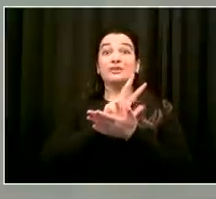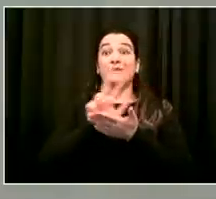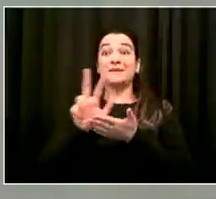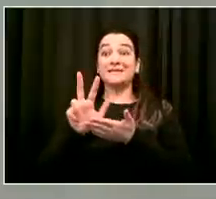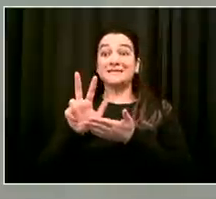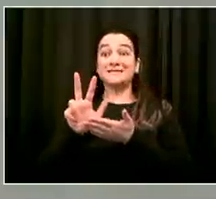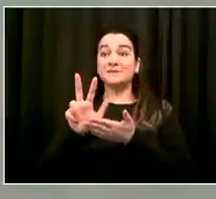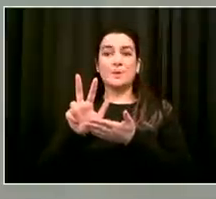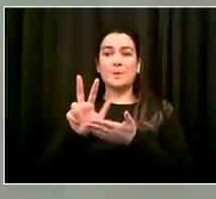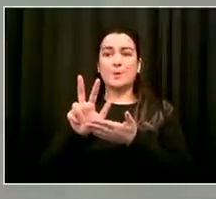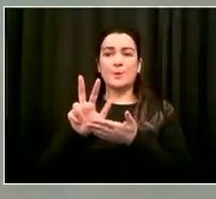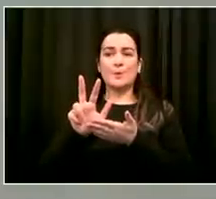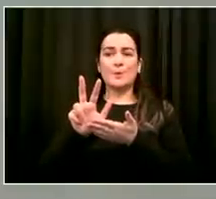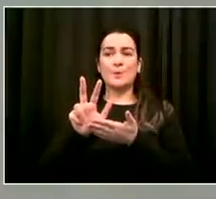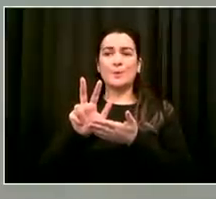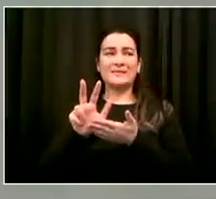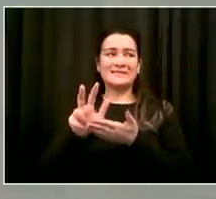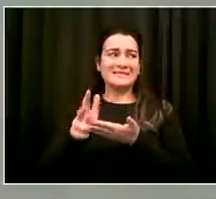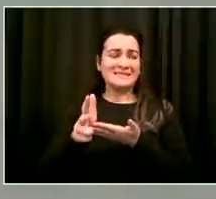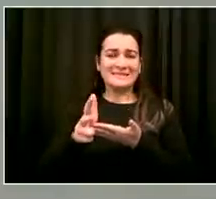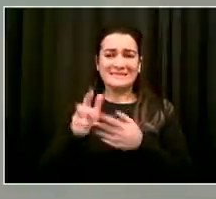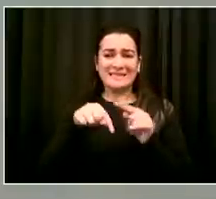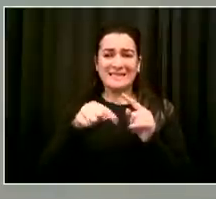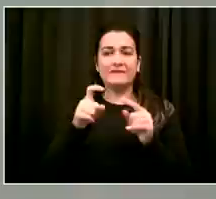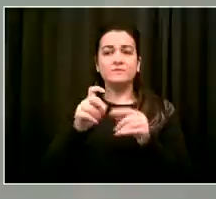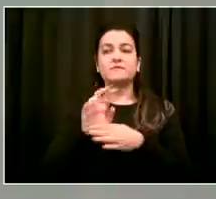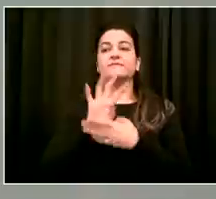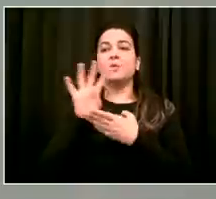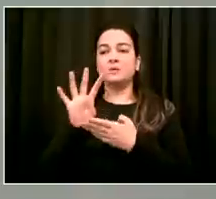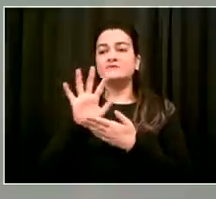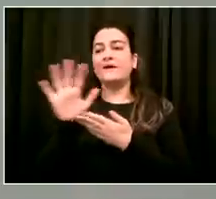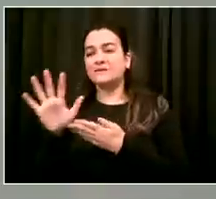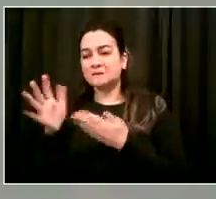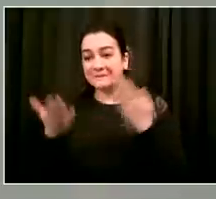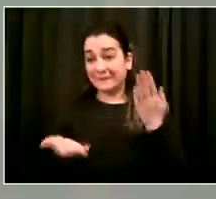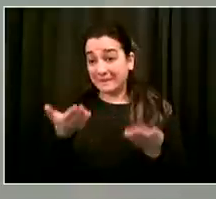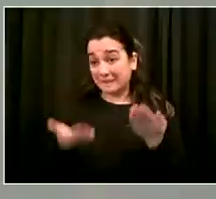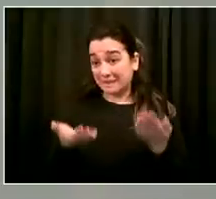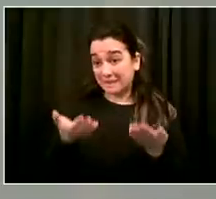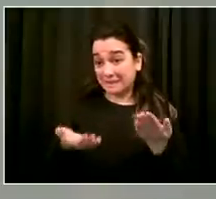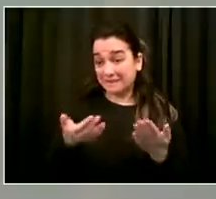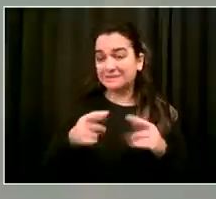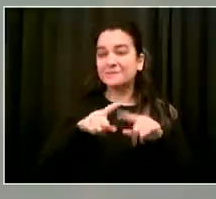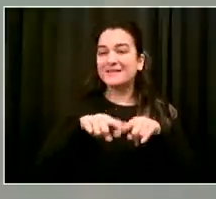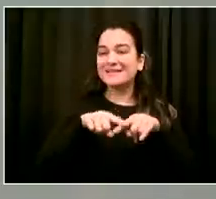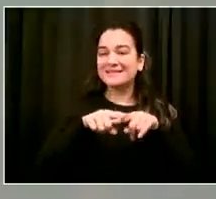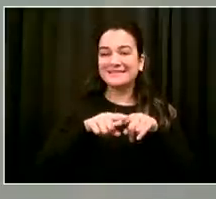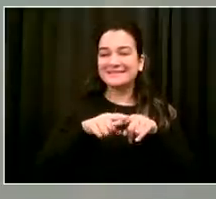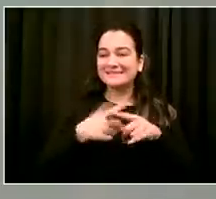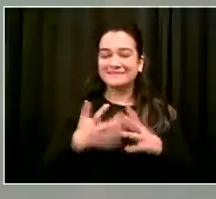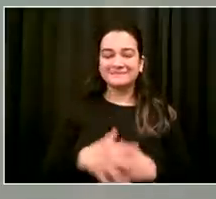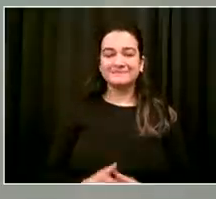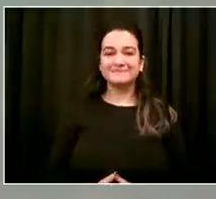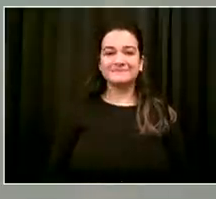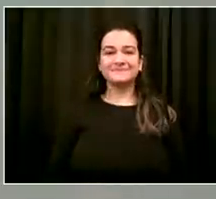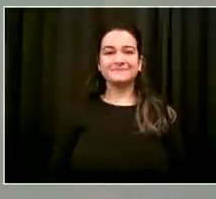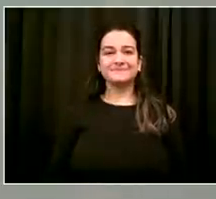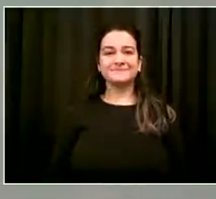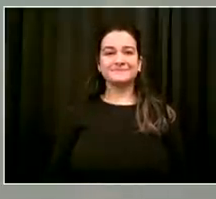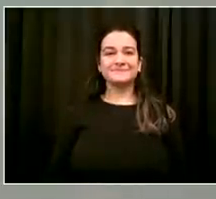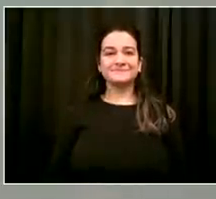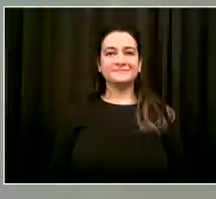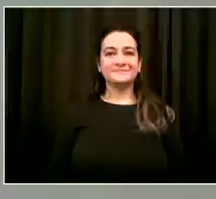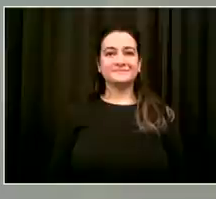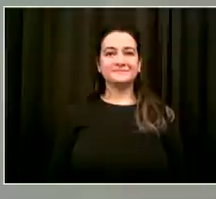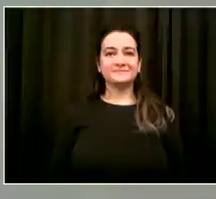we know from many vaccines around the world that that type of strategy, which is called prime and boost, can still work and that that lag time